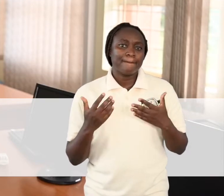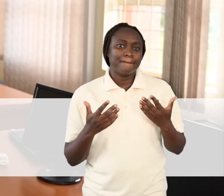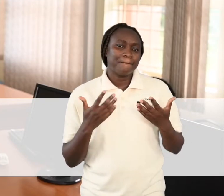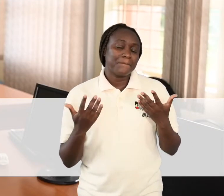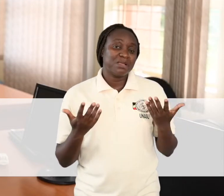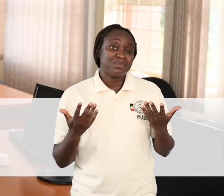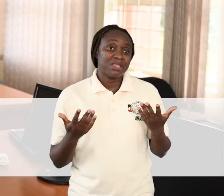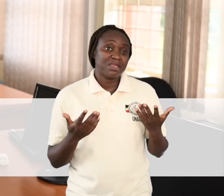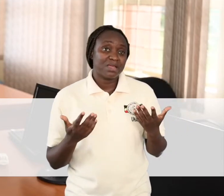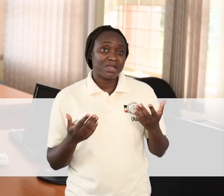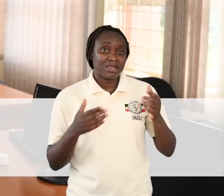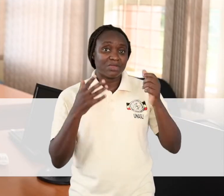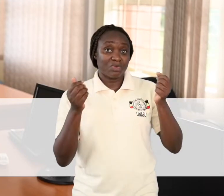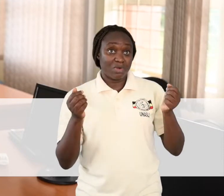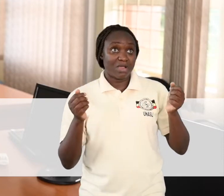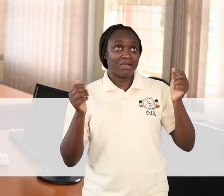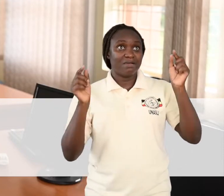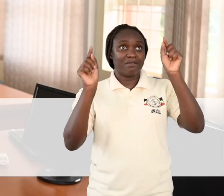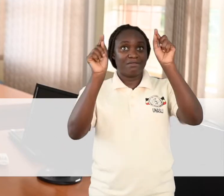having a book,